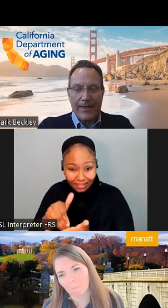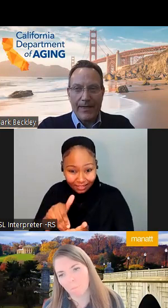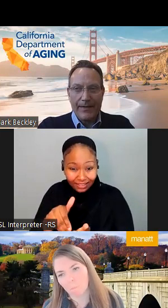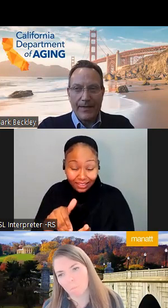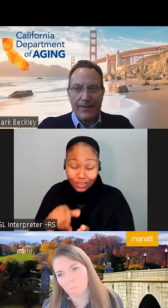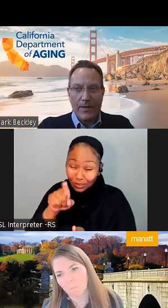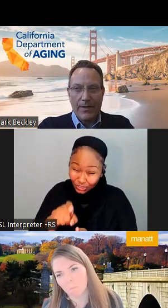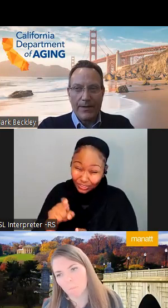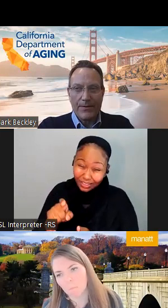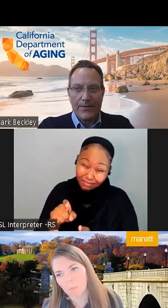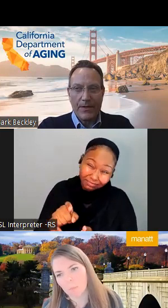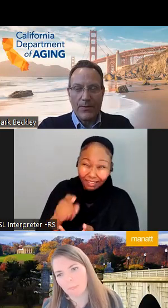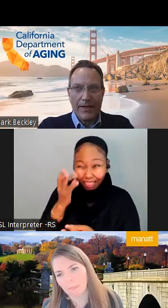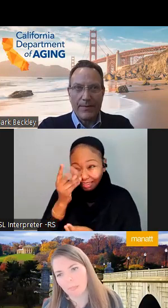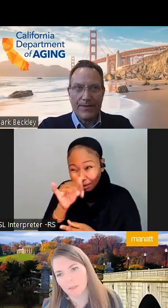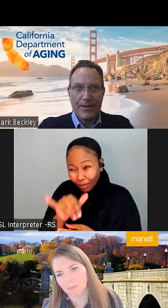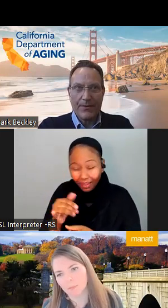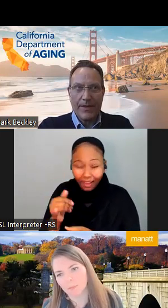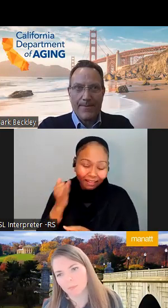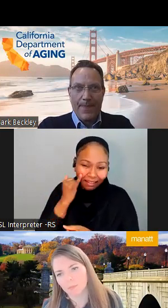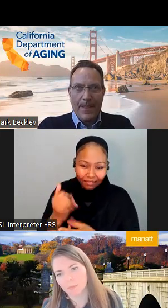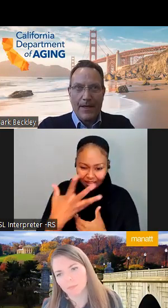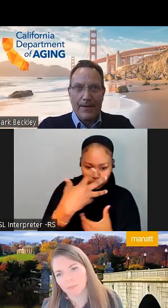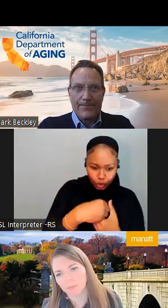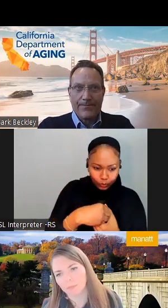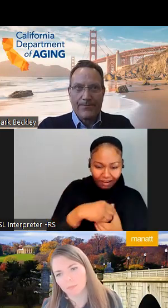about that and where these would fall. When it comes to